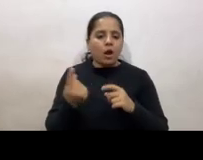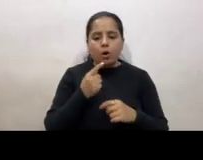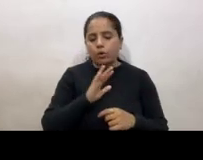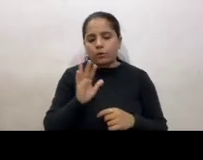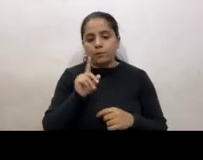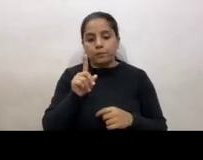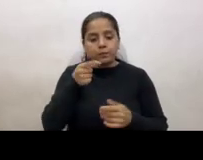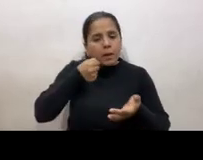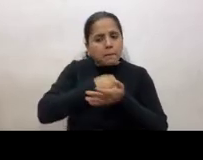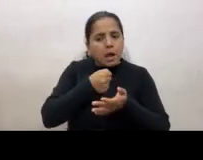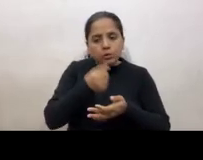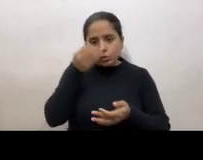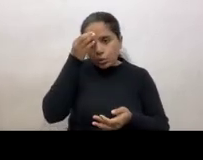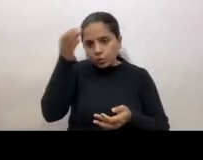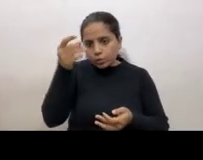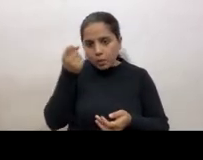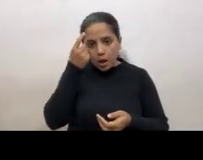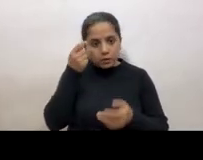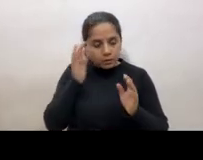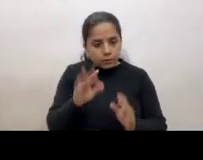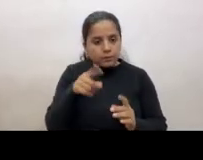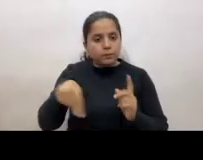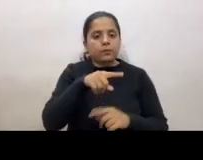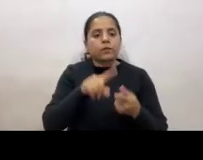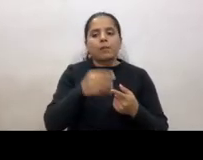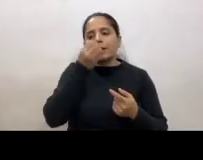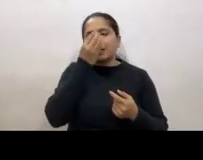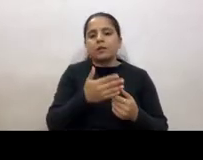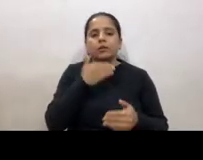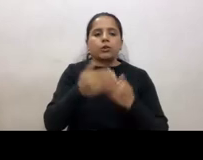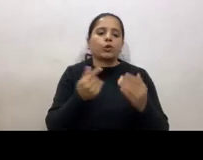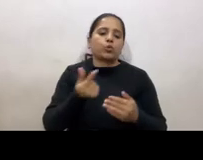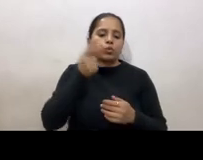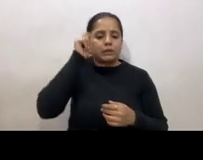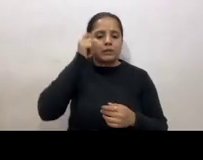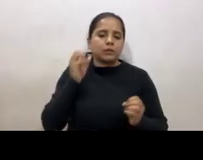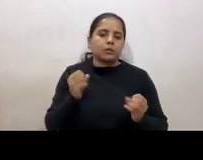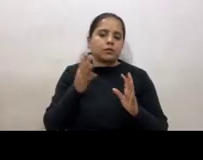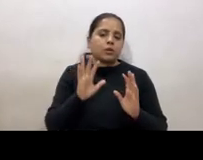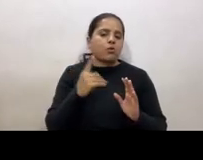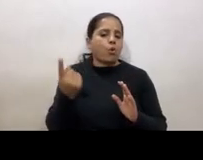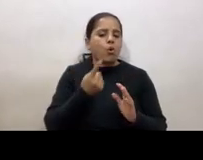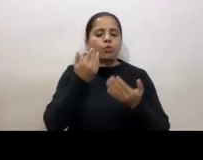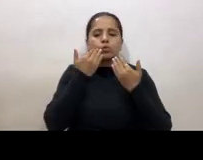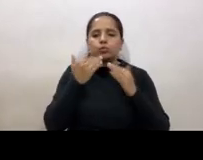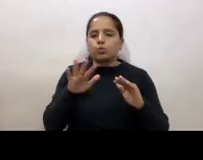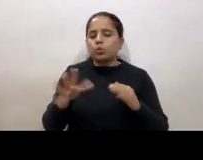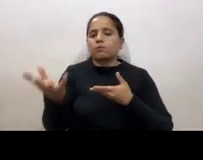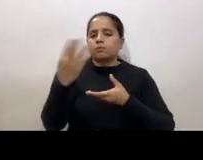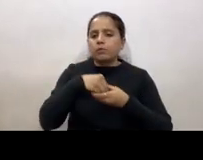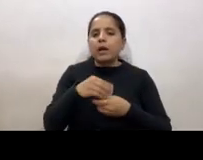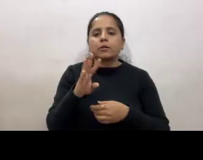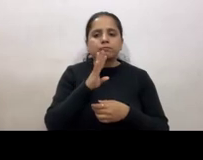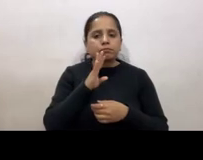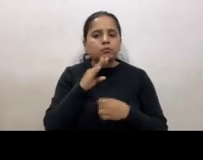Once the basic concepts are understood, it becomes easier to use English. Just letting the student engage in